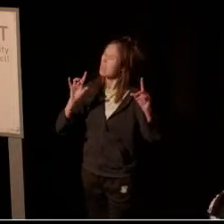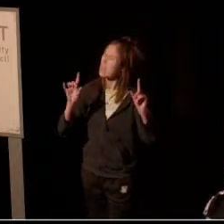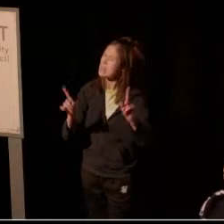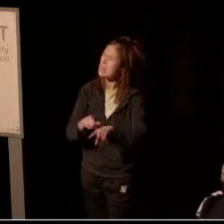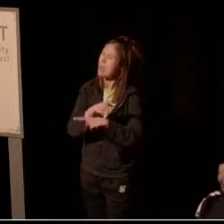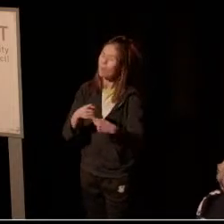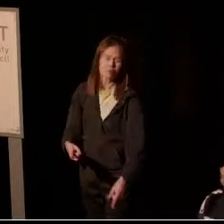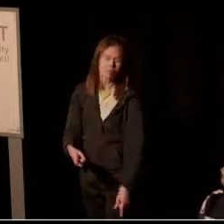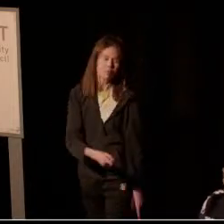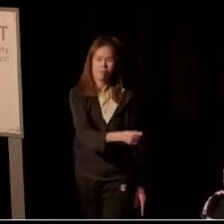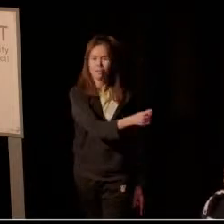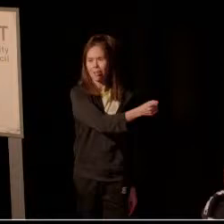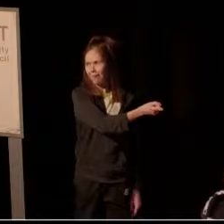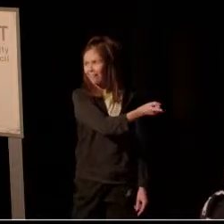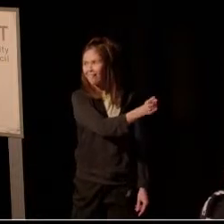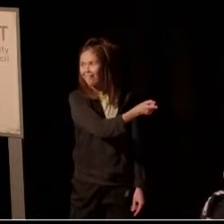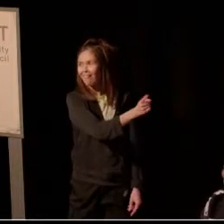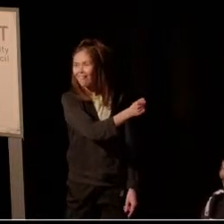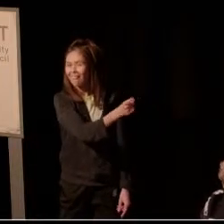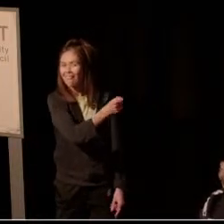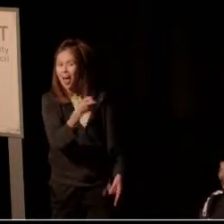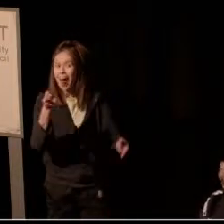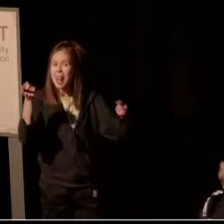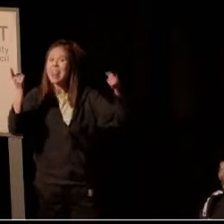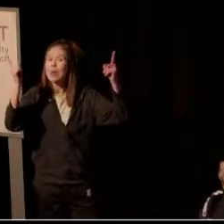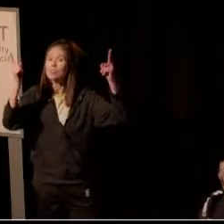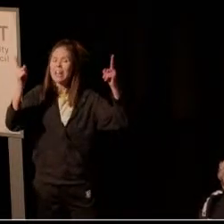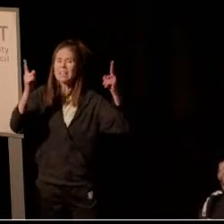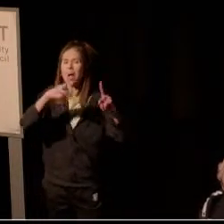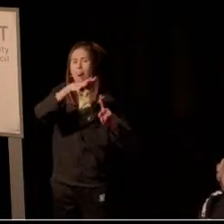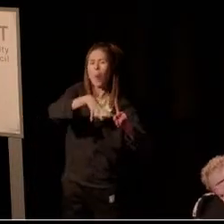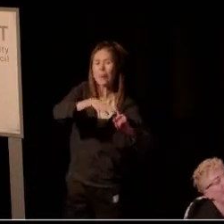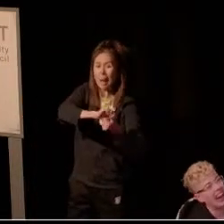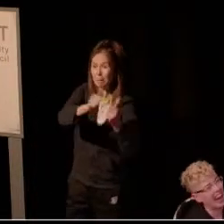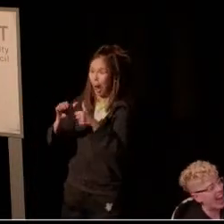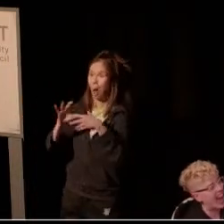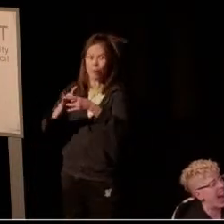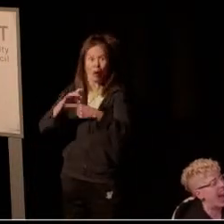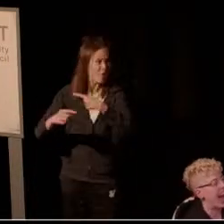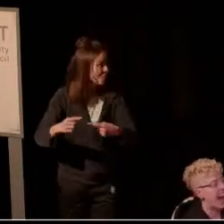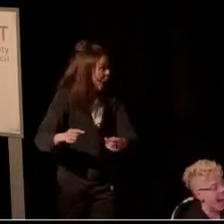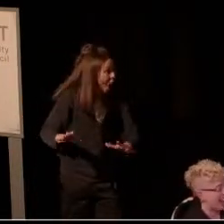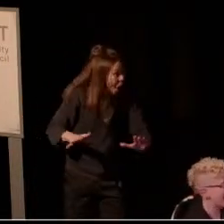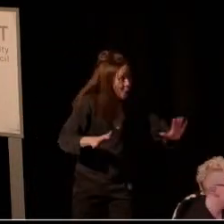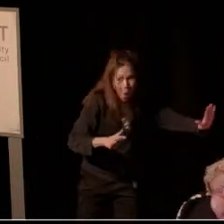I think there is not in the world either malice nor matter to alter it.